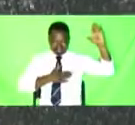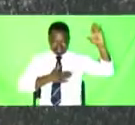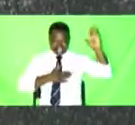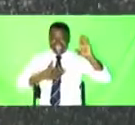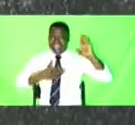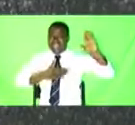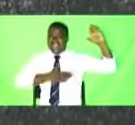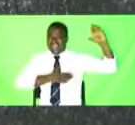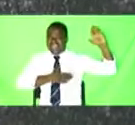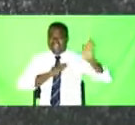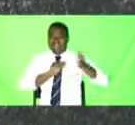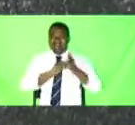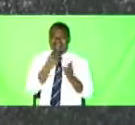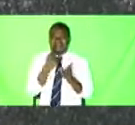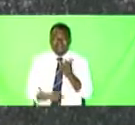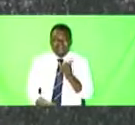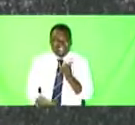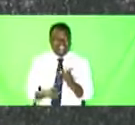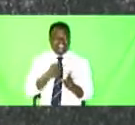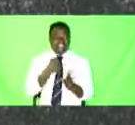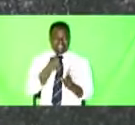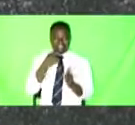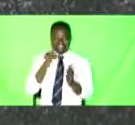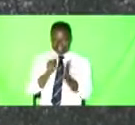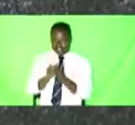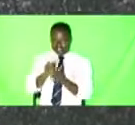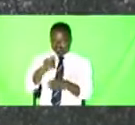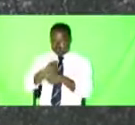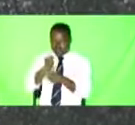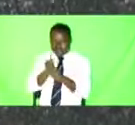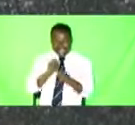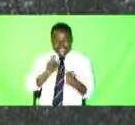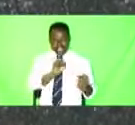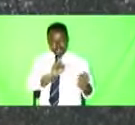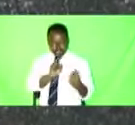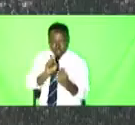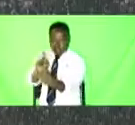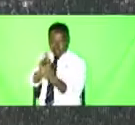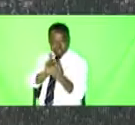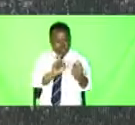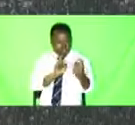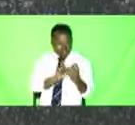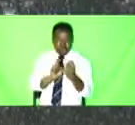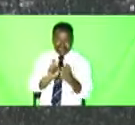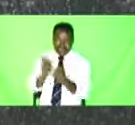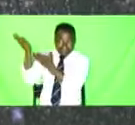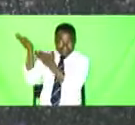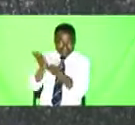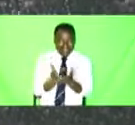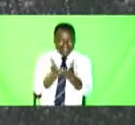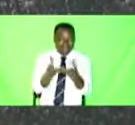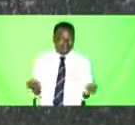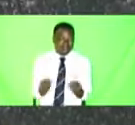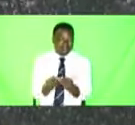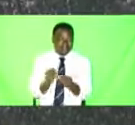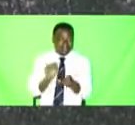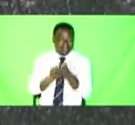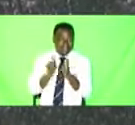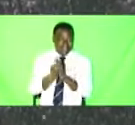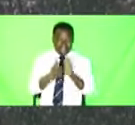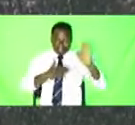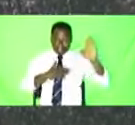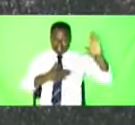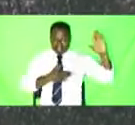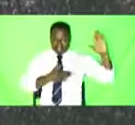oath, the oath is supposed to settle all arguments. Now, oath is a solemn appeal to